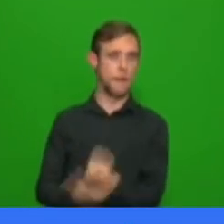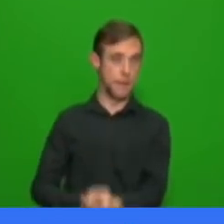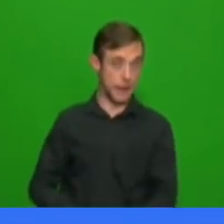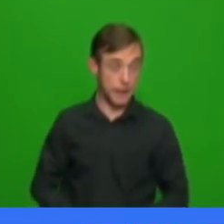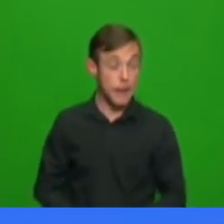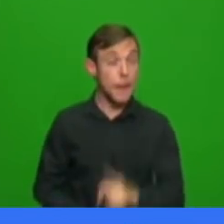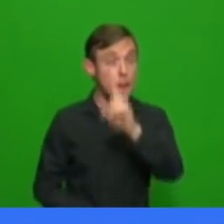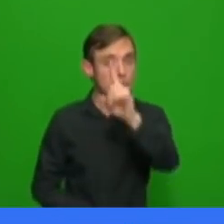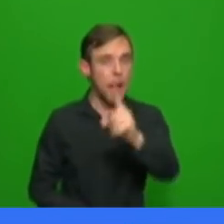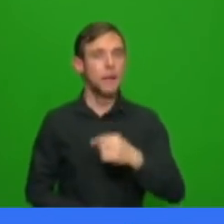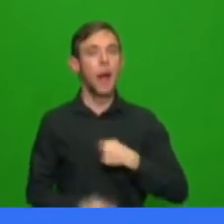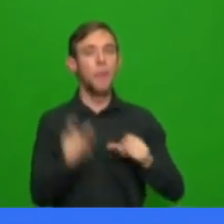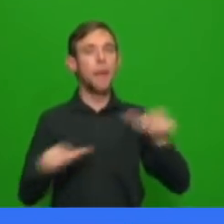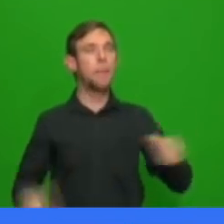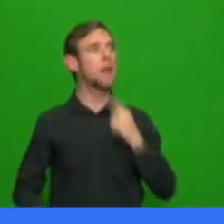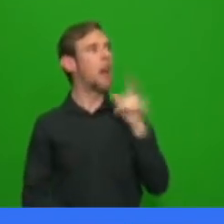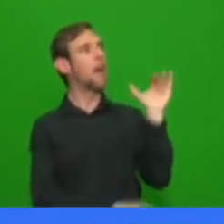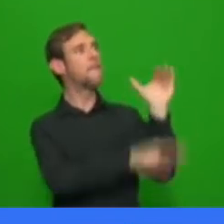include